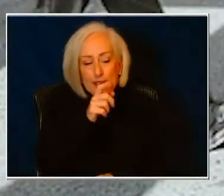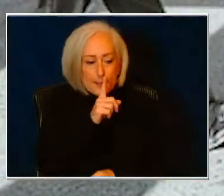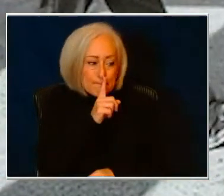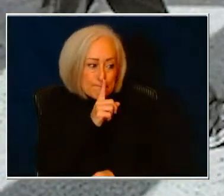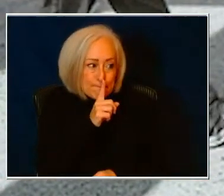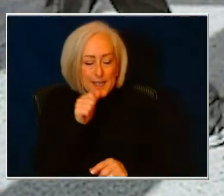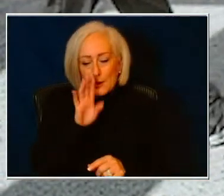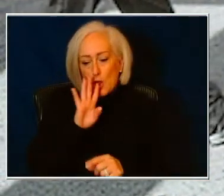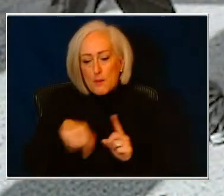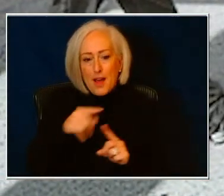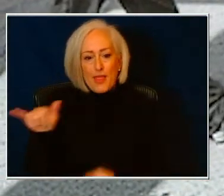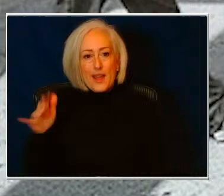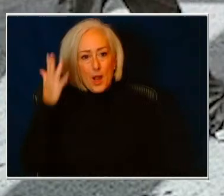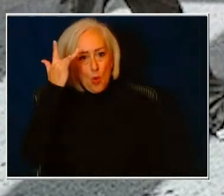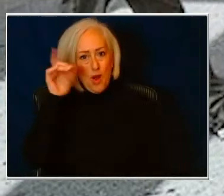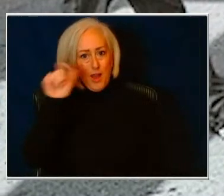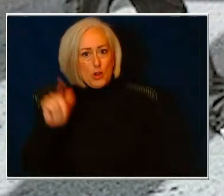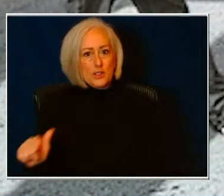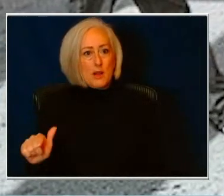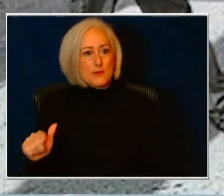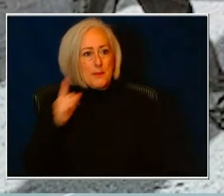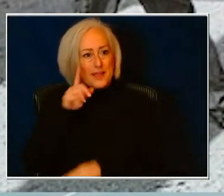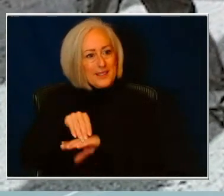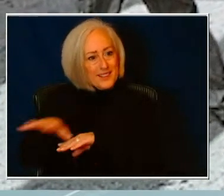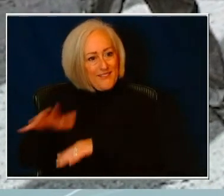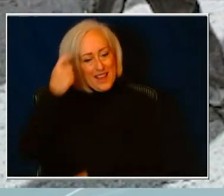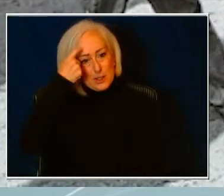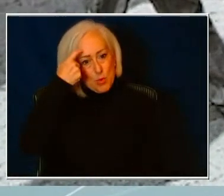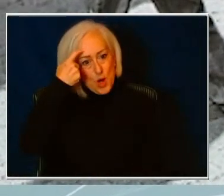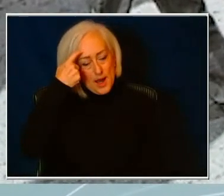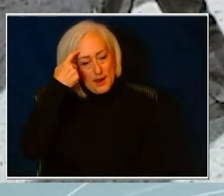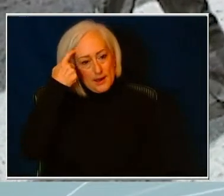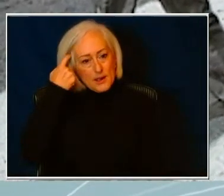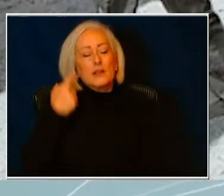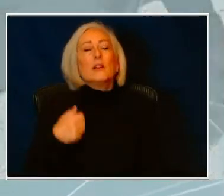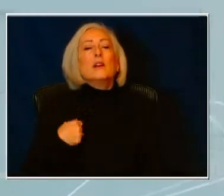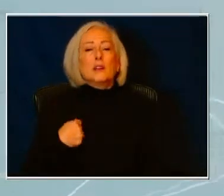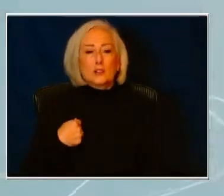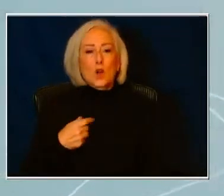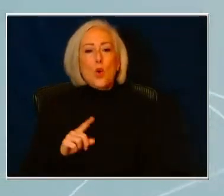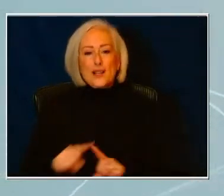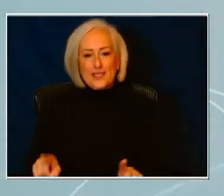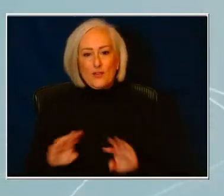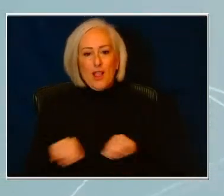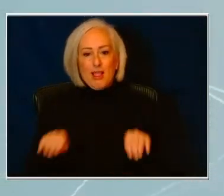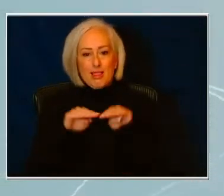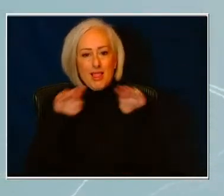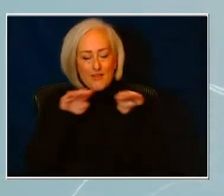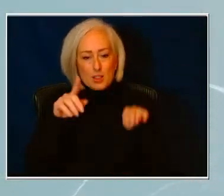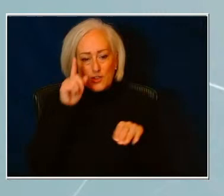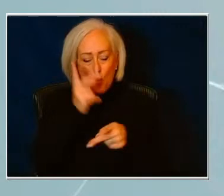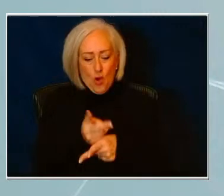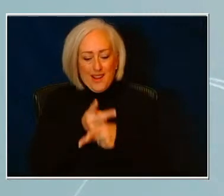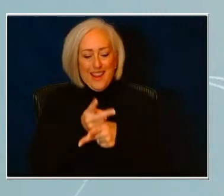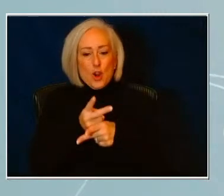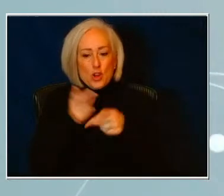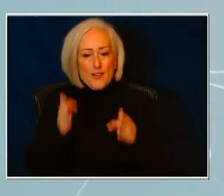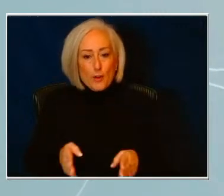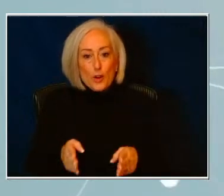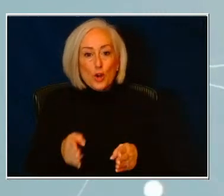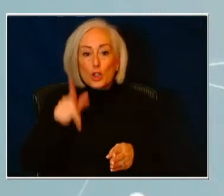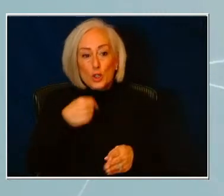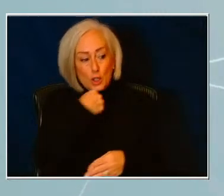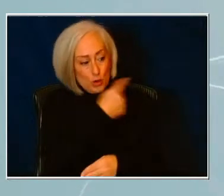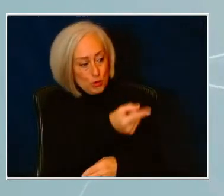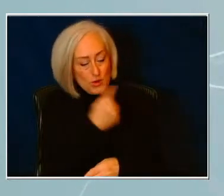one? Because it affects the brain, right? So on a couple of levels, like for caregivers, you've got to reach out, got to tell people, but also